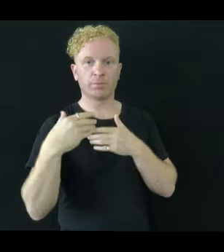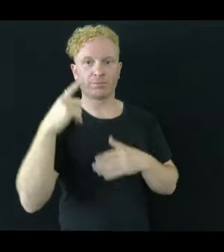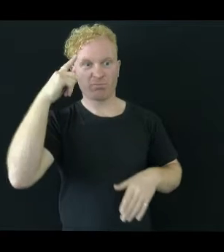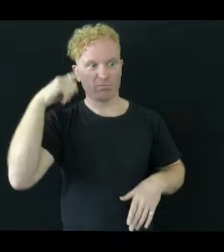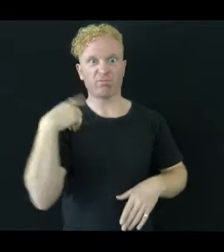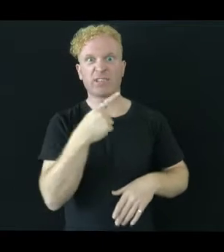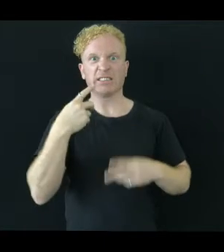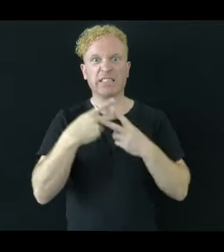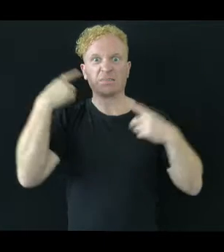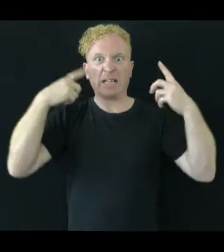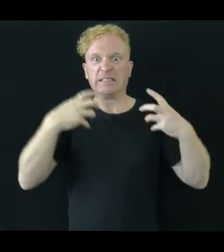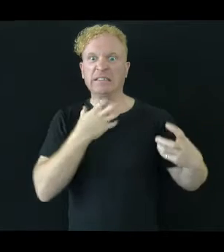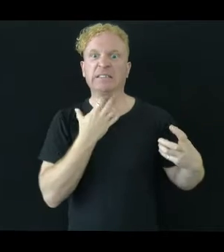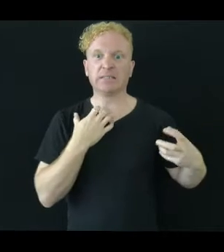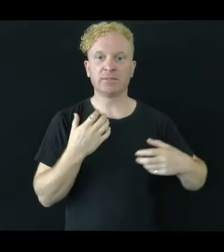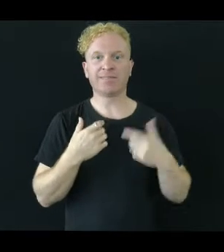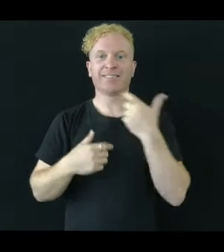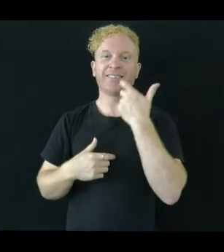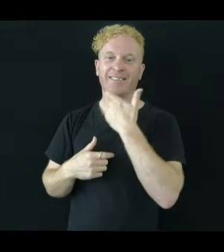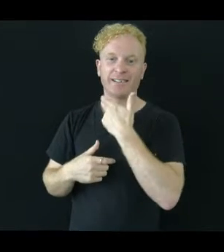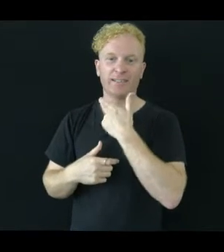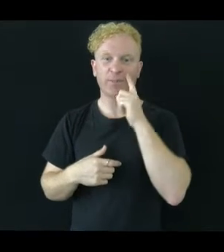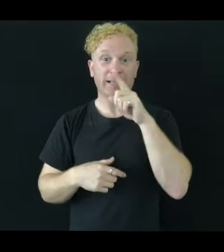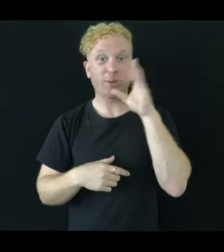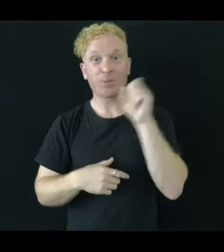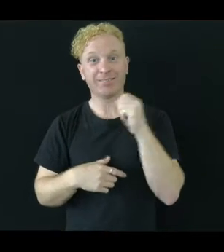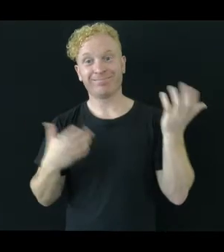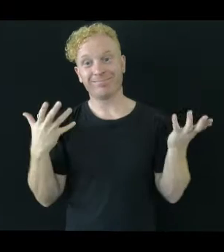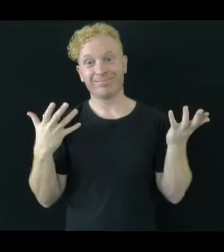think that we're all sex maniacs. So,